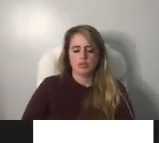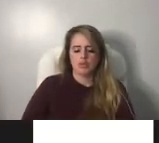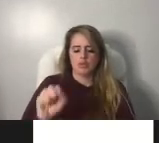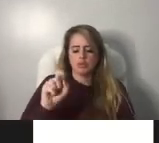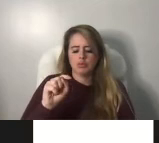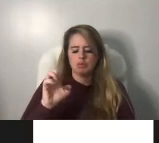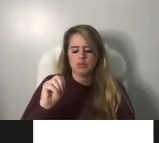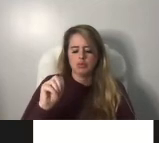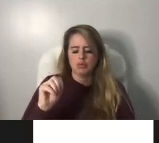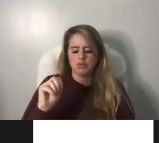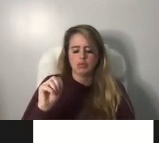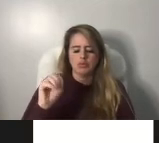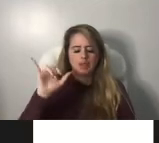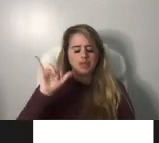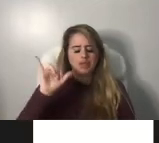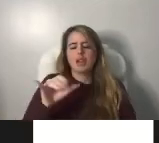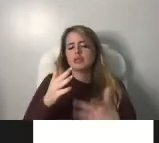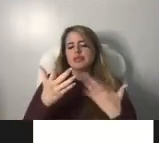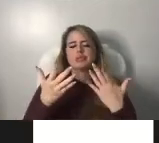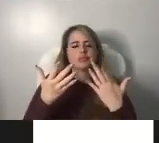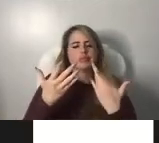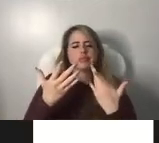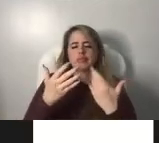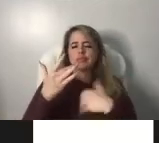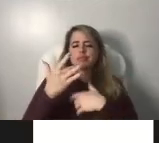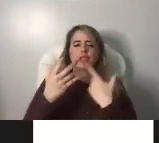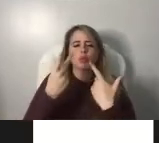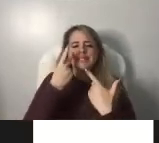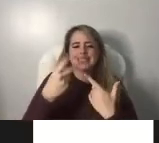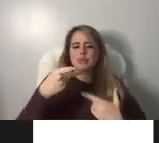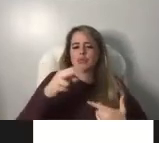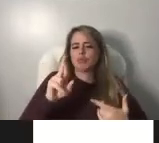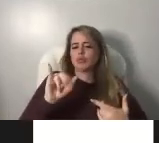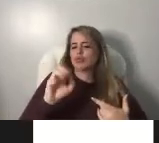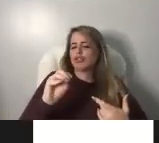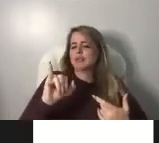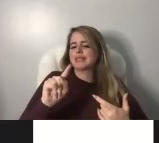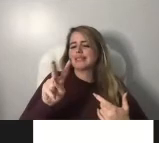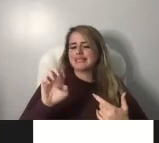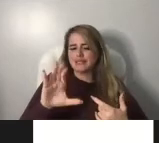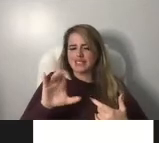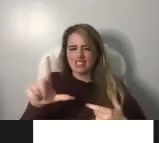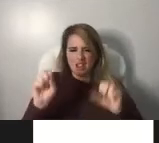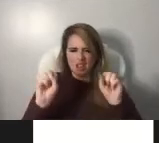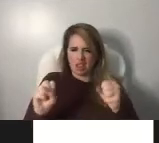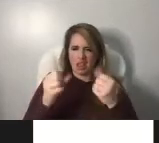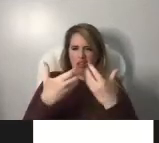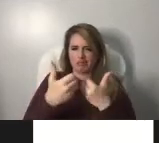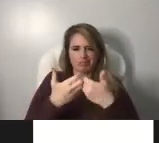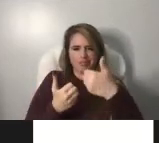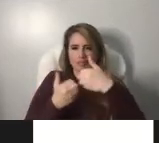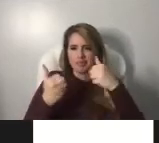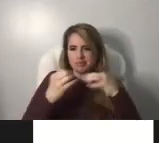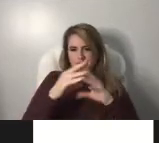are basically primitive cells, as you can see in the drawing here on the screen, that have the ability to differentiate into all sorts of